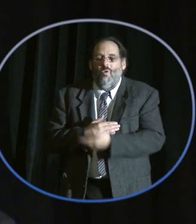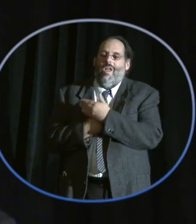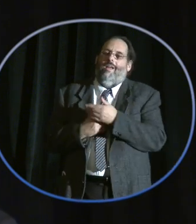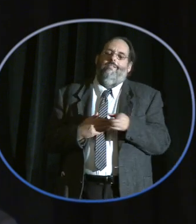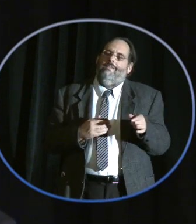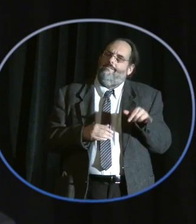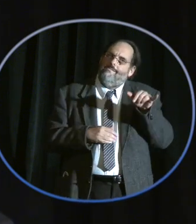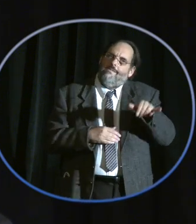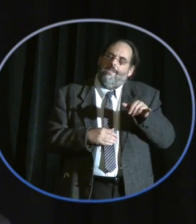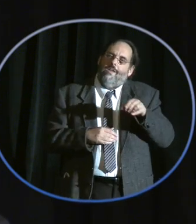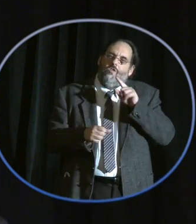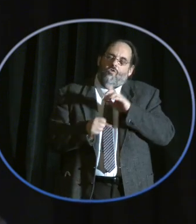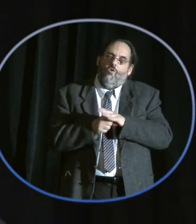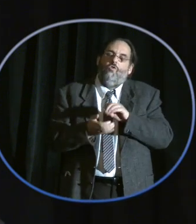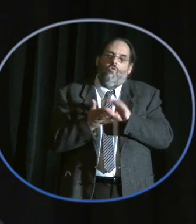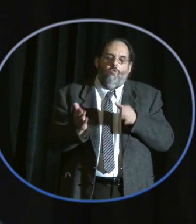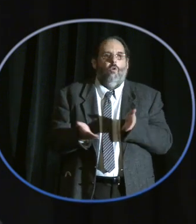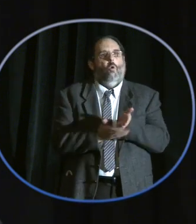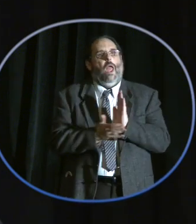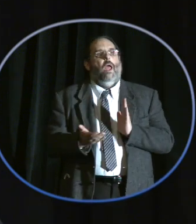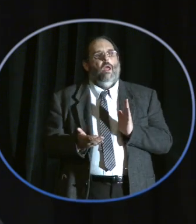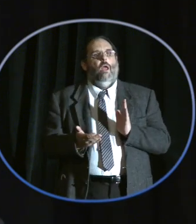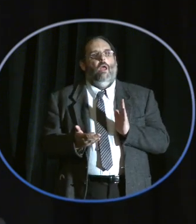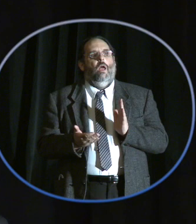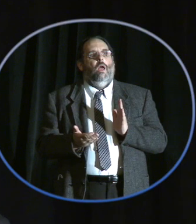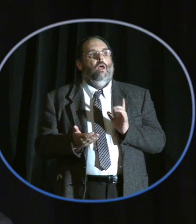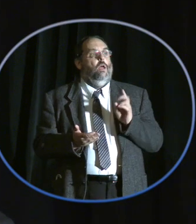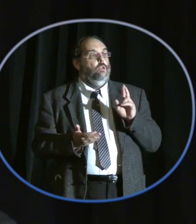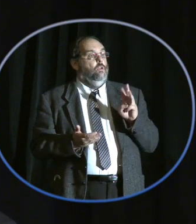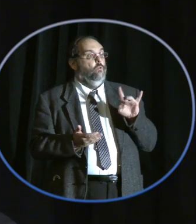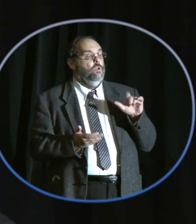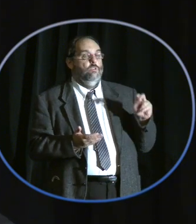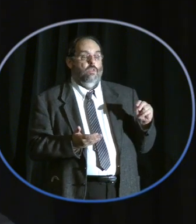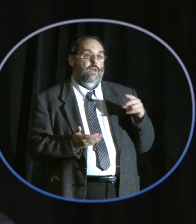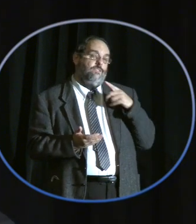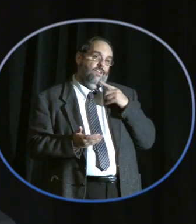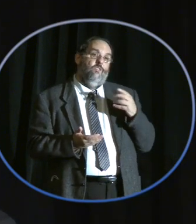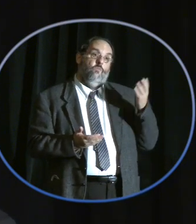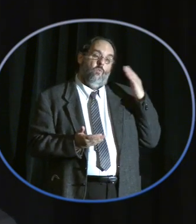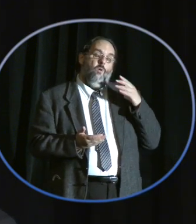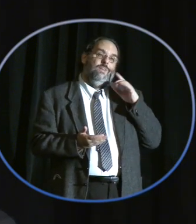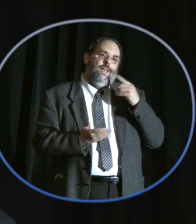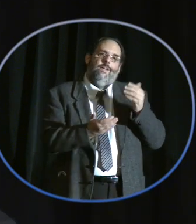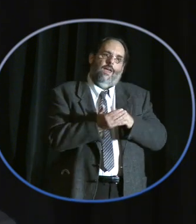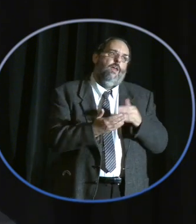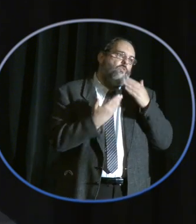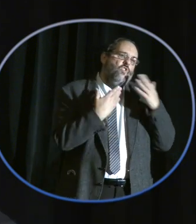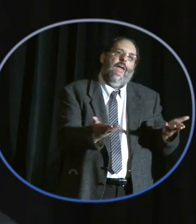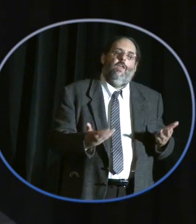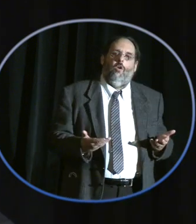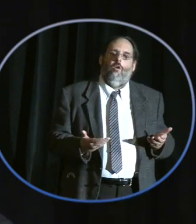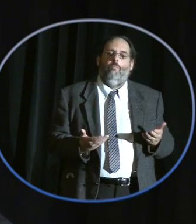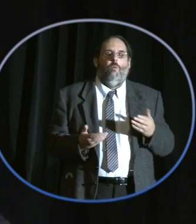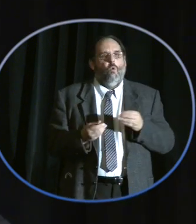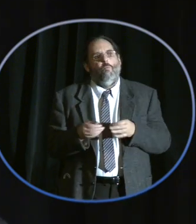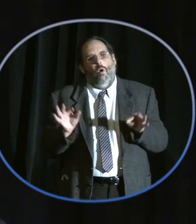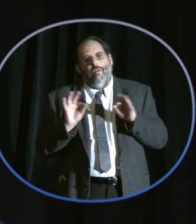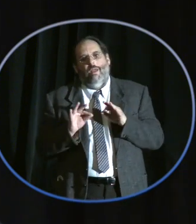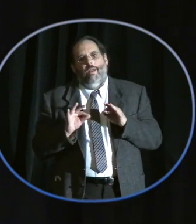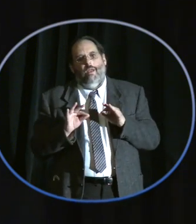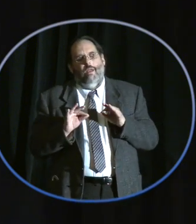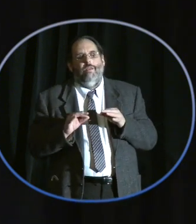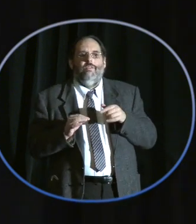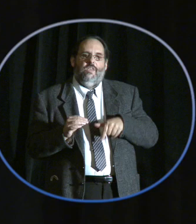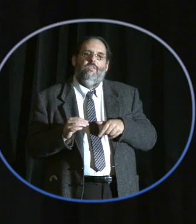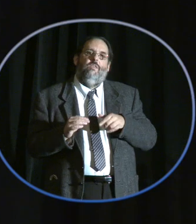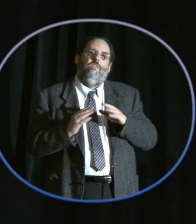make sure that his students were all right. And Dr. Wilson, you know, I said this to you then, I'll say it again, thank you. But more importantly, the city